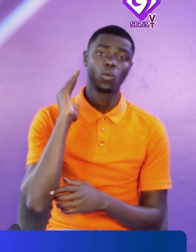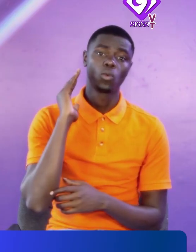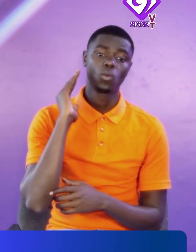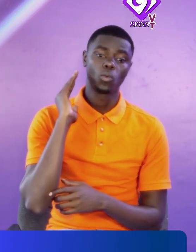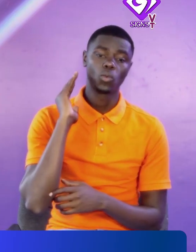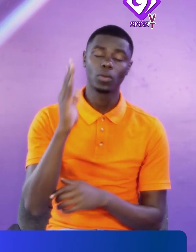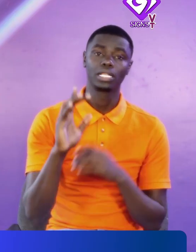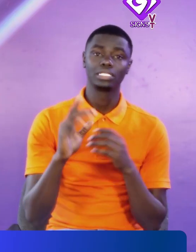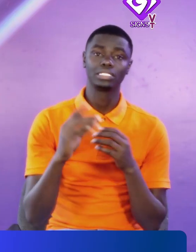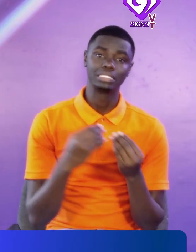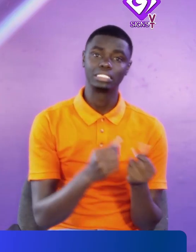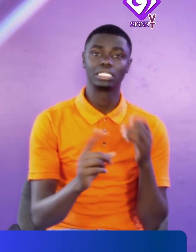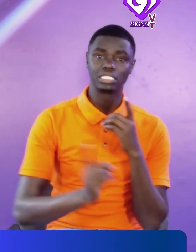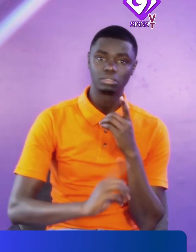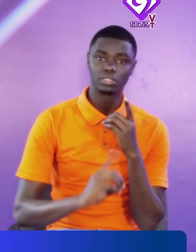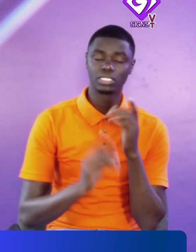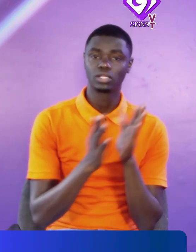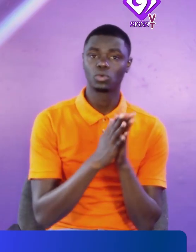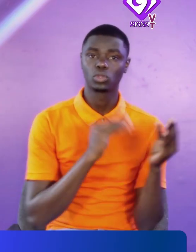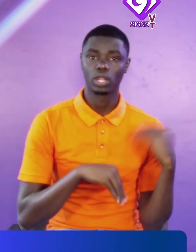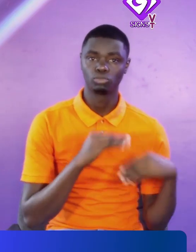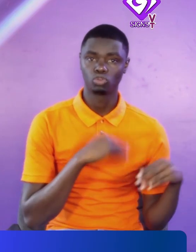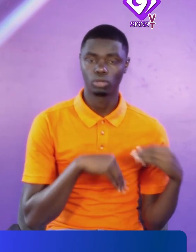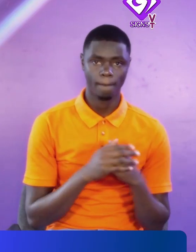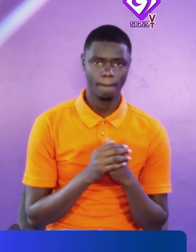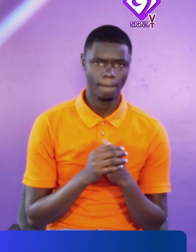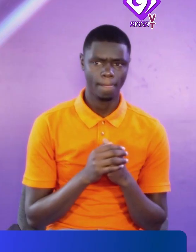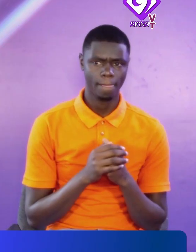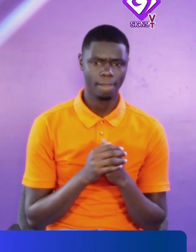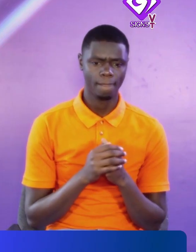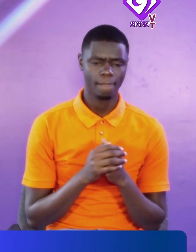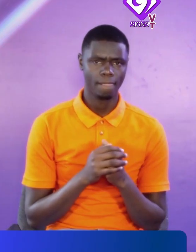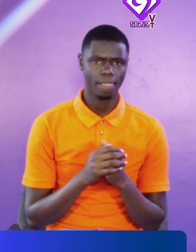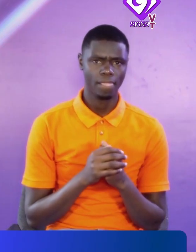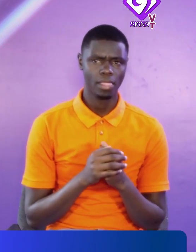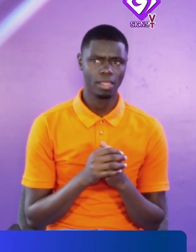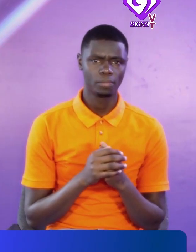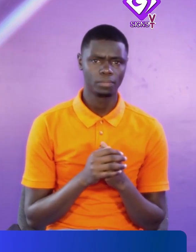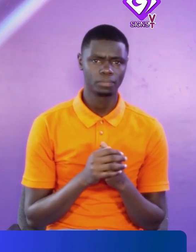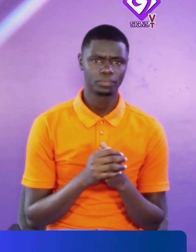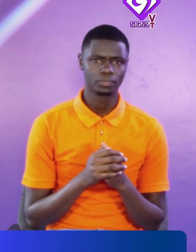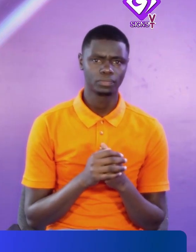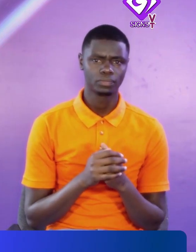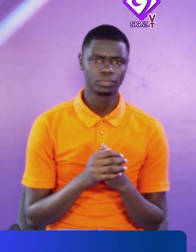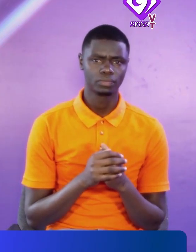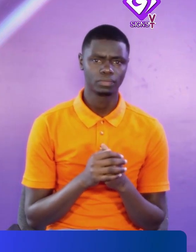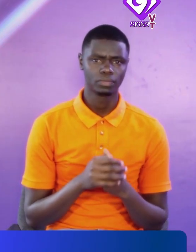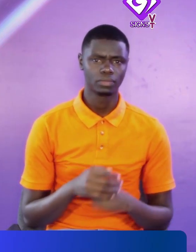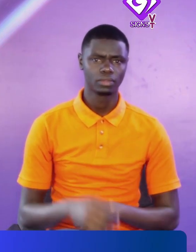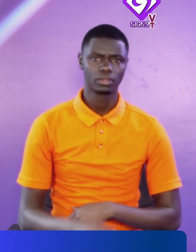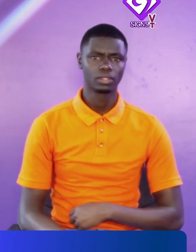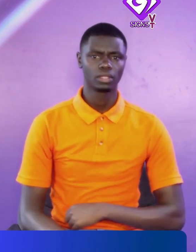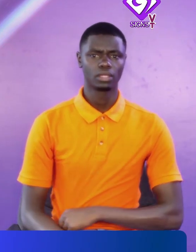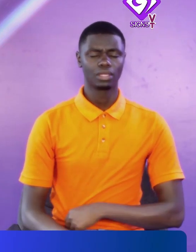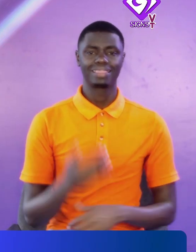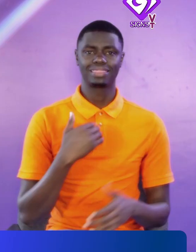the issue of corruption. That has us and terribly ruined this country.